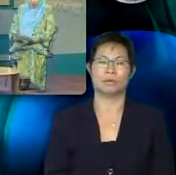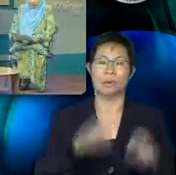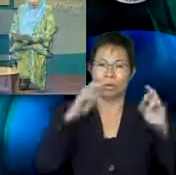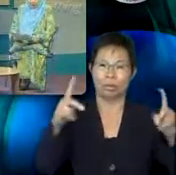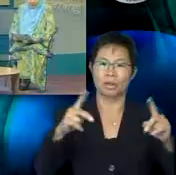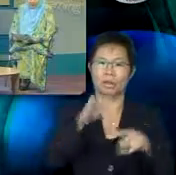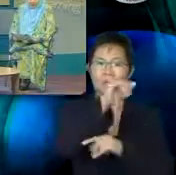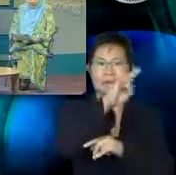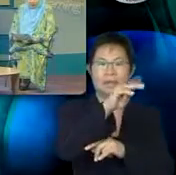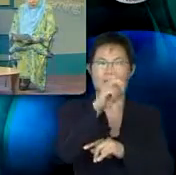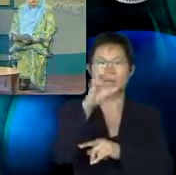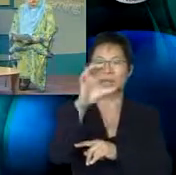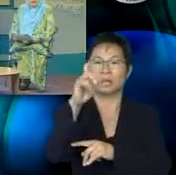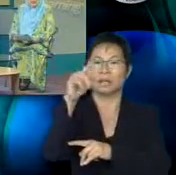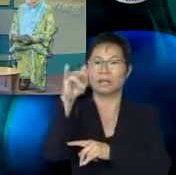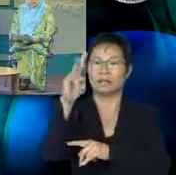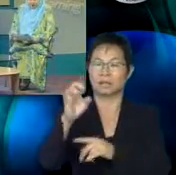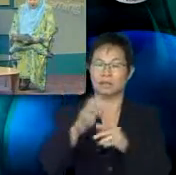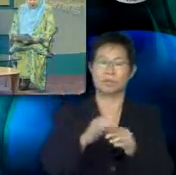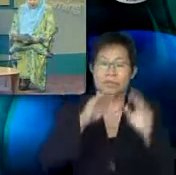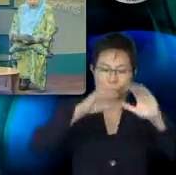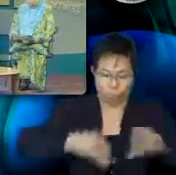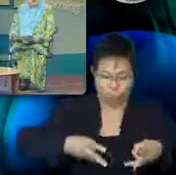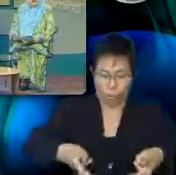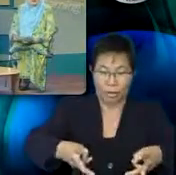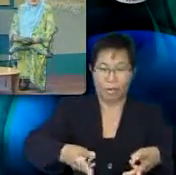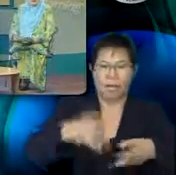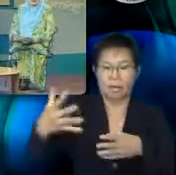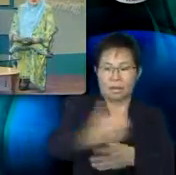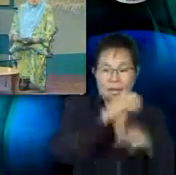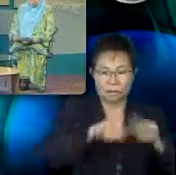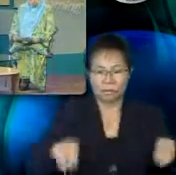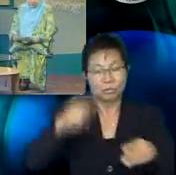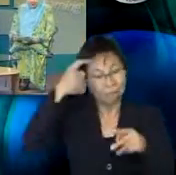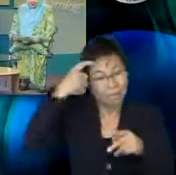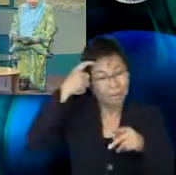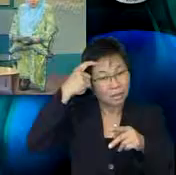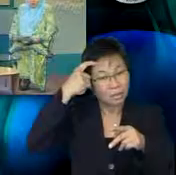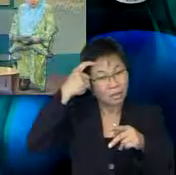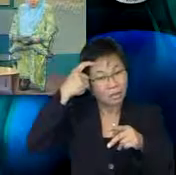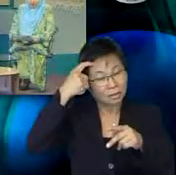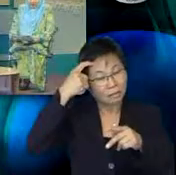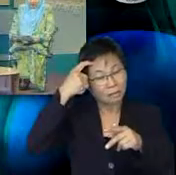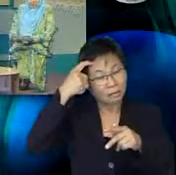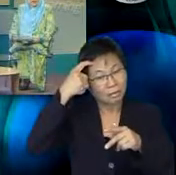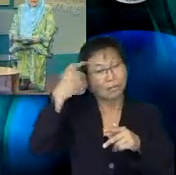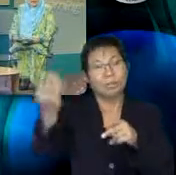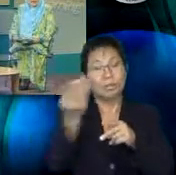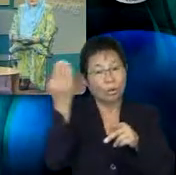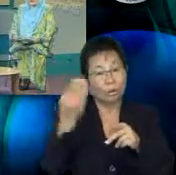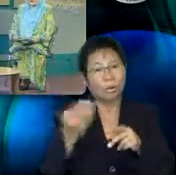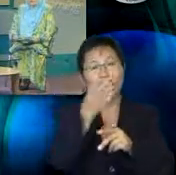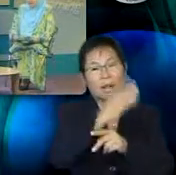Okay, the inductive approach is useful in getting the students to think about underlying assumptions,